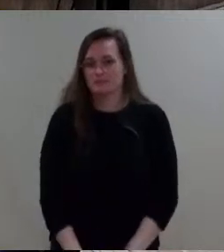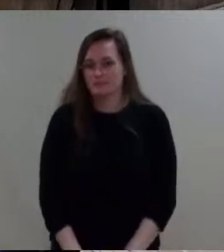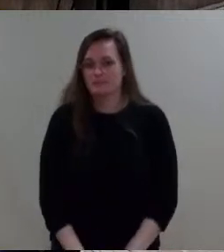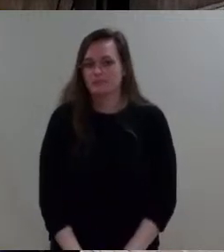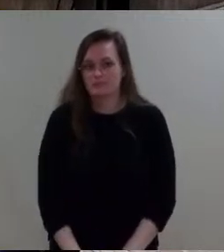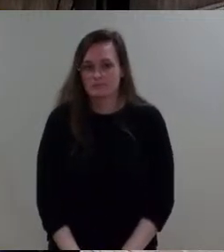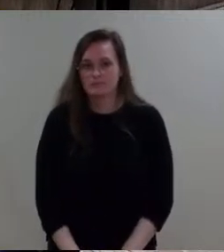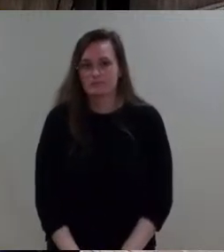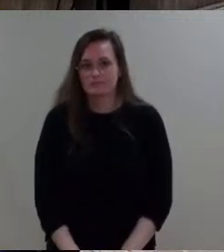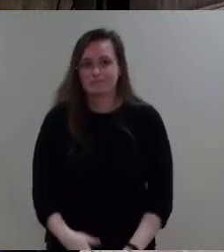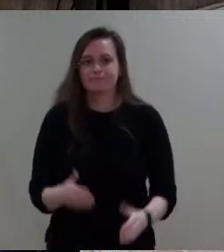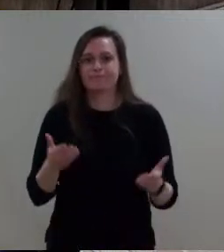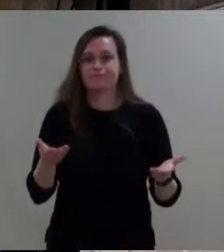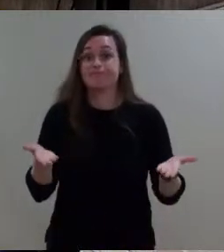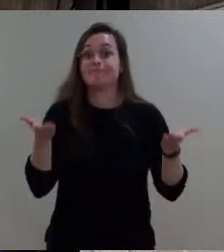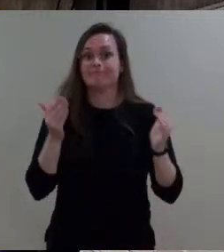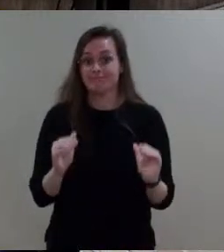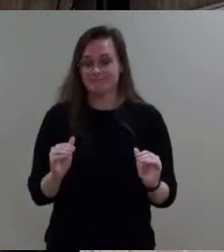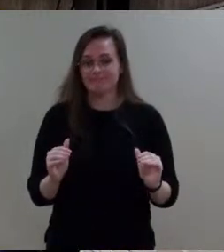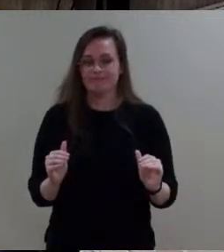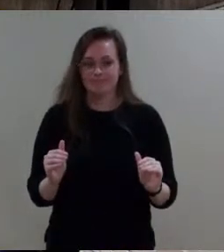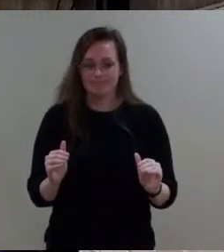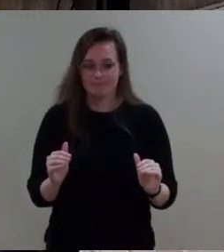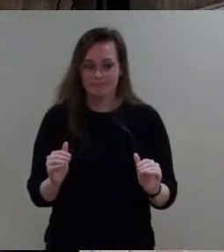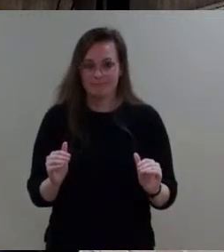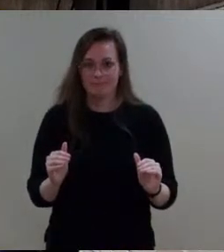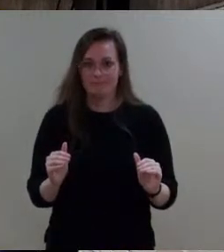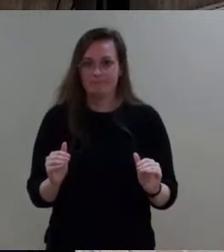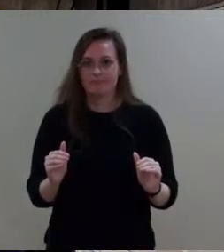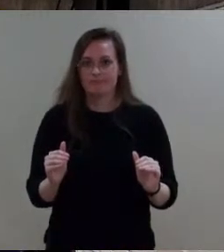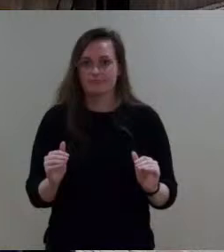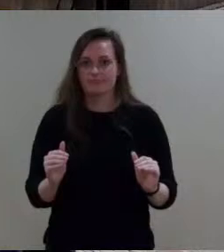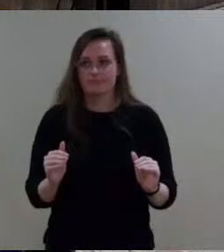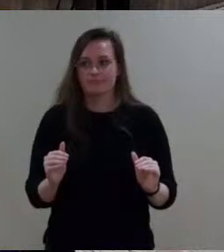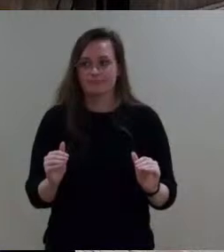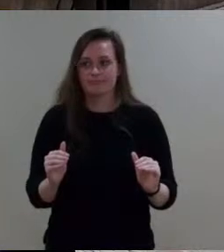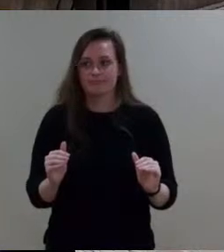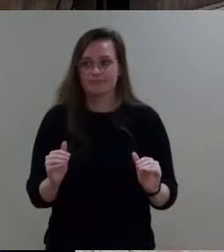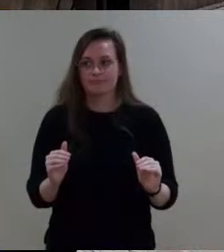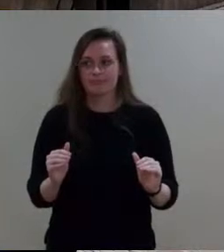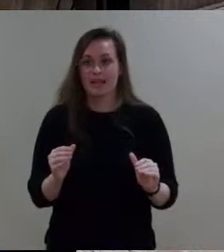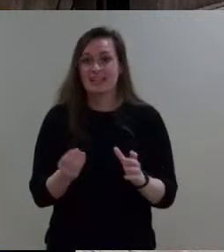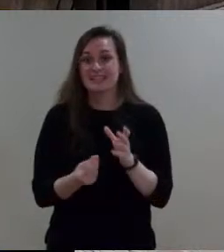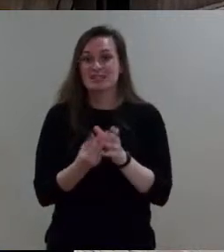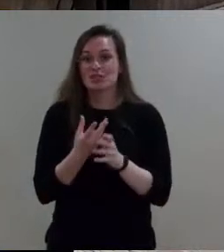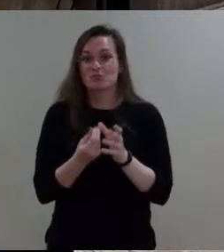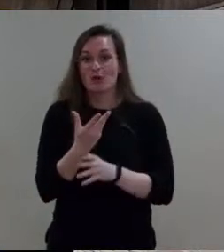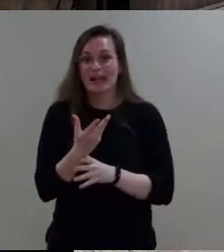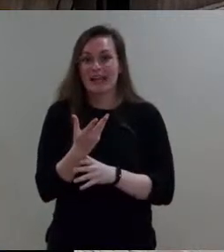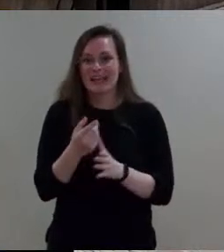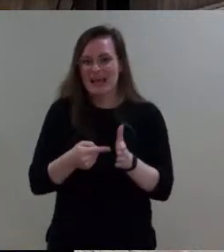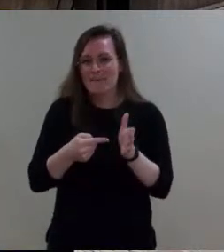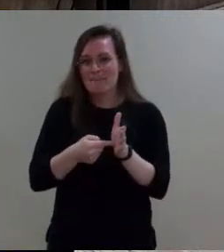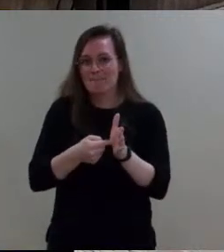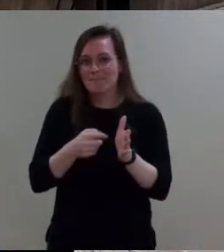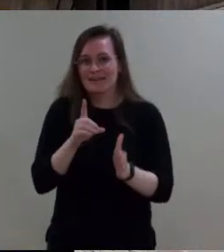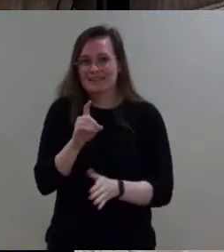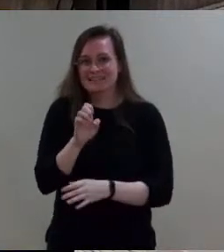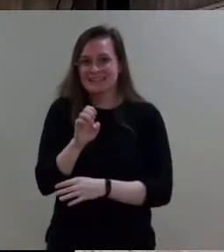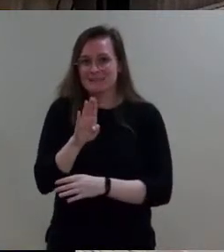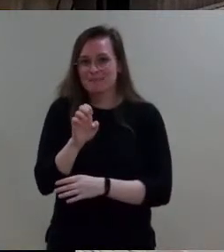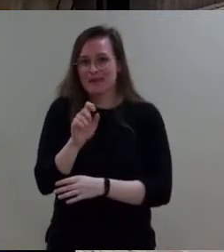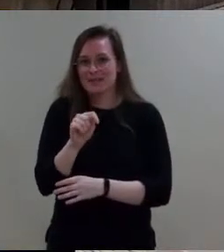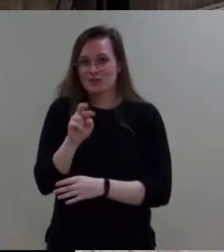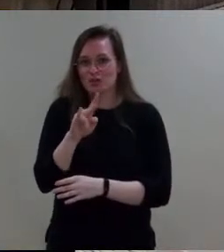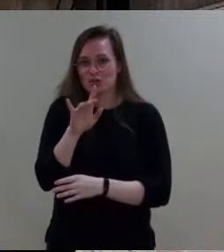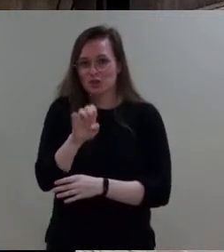All right, our next matter is the spring debenture issuance. We have a recommendation